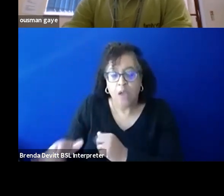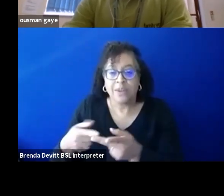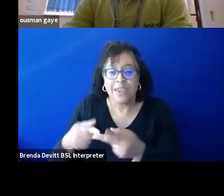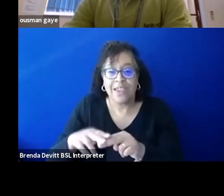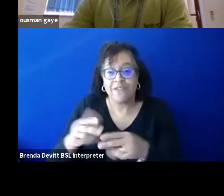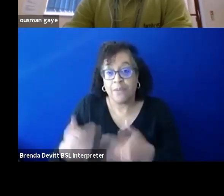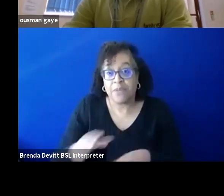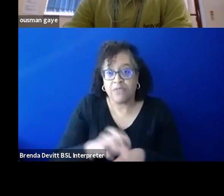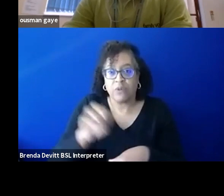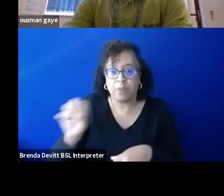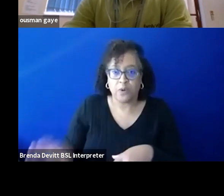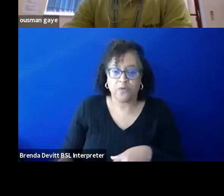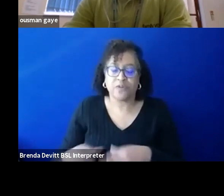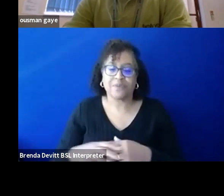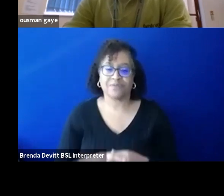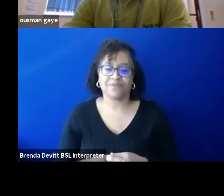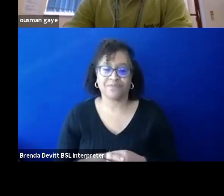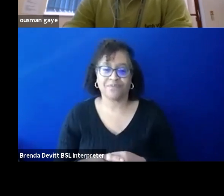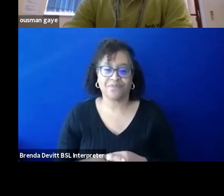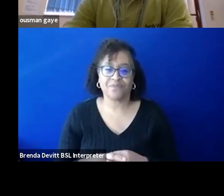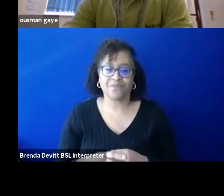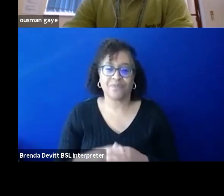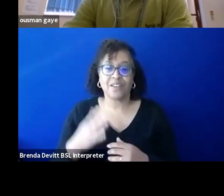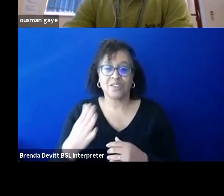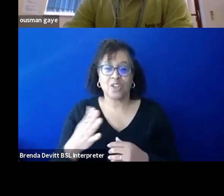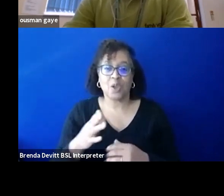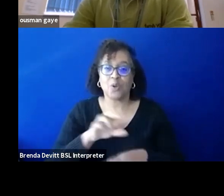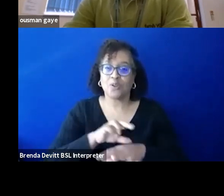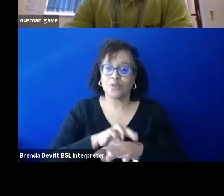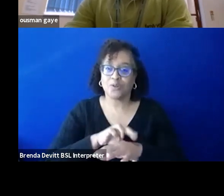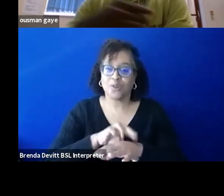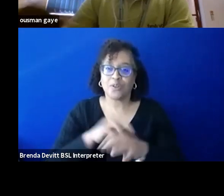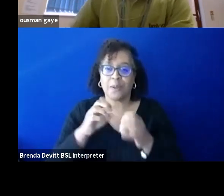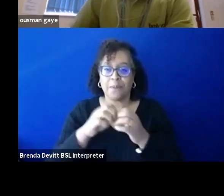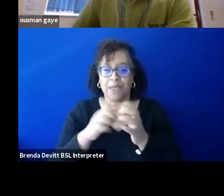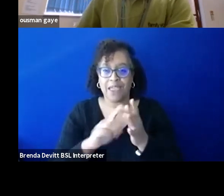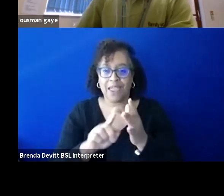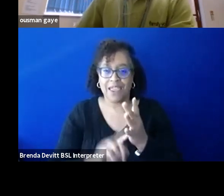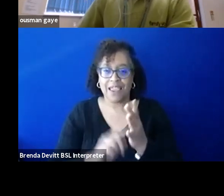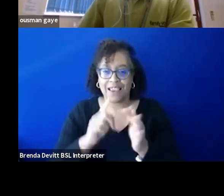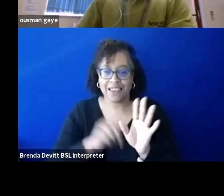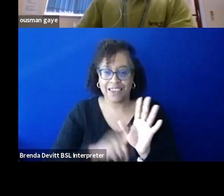moment, Dr. Tony is over to you. Thank you.